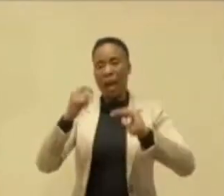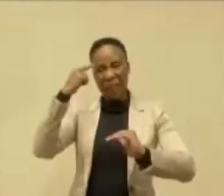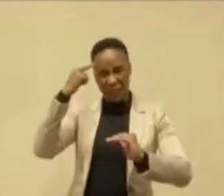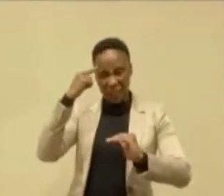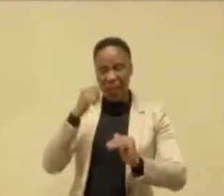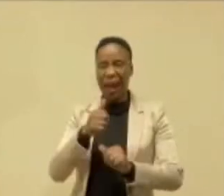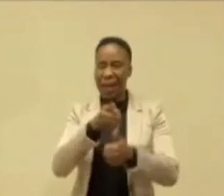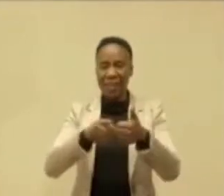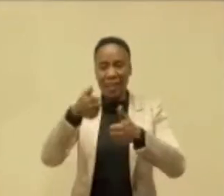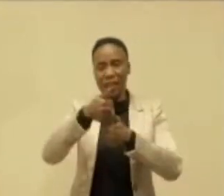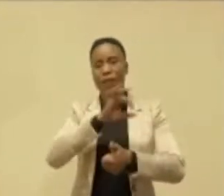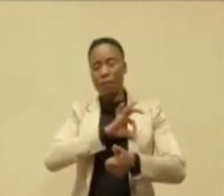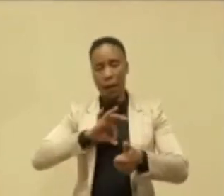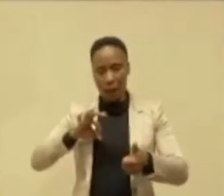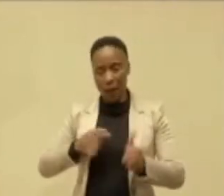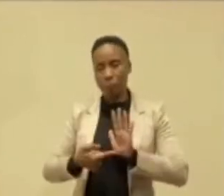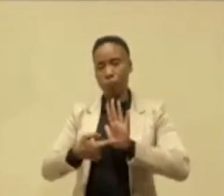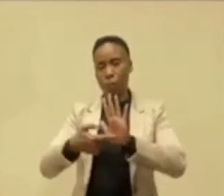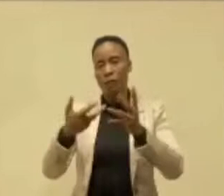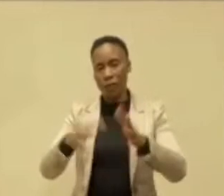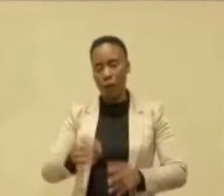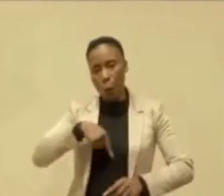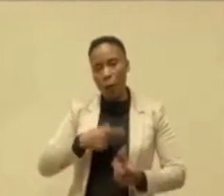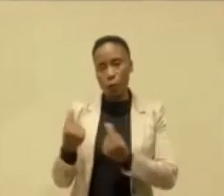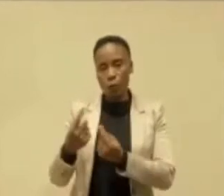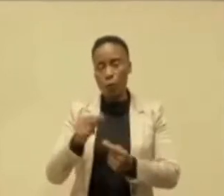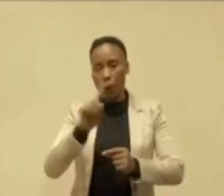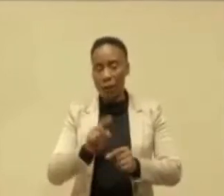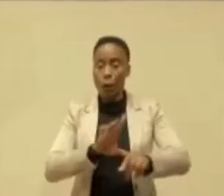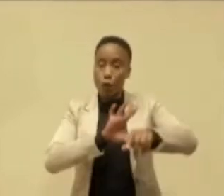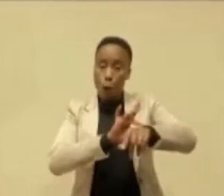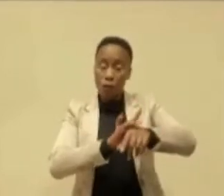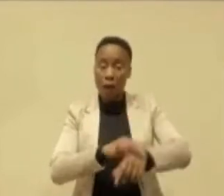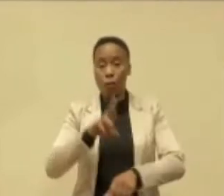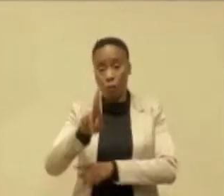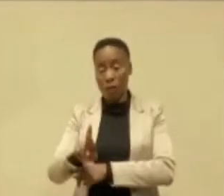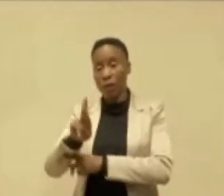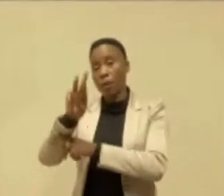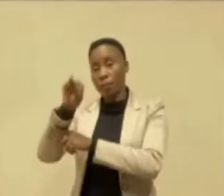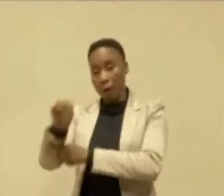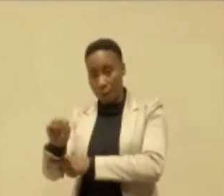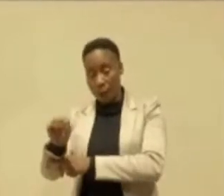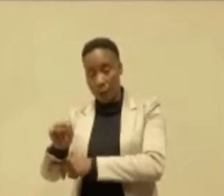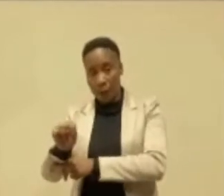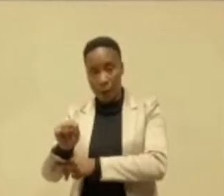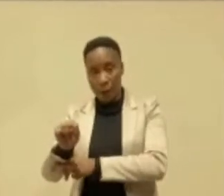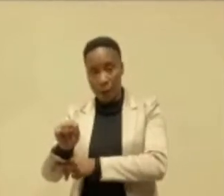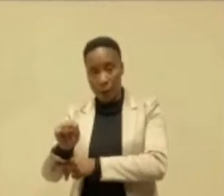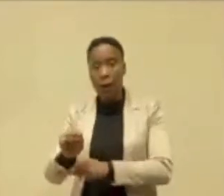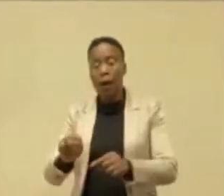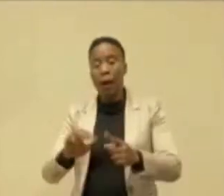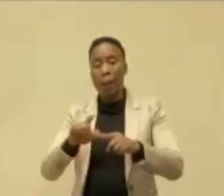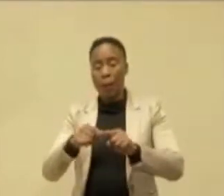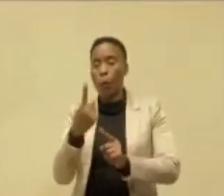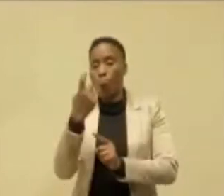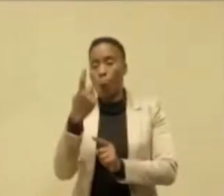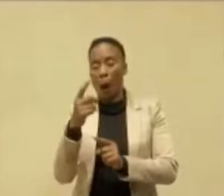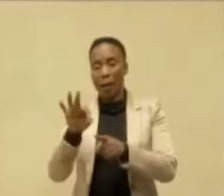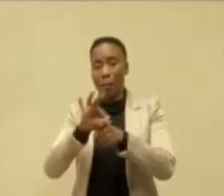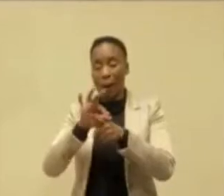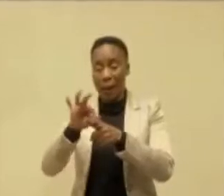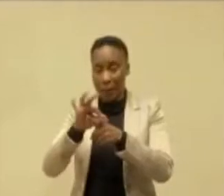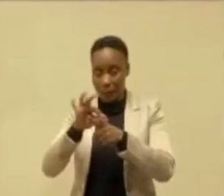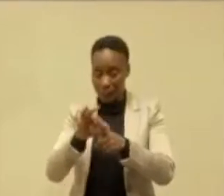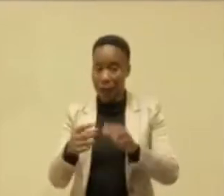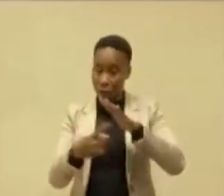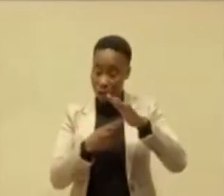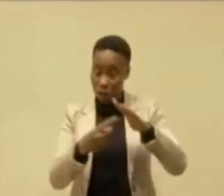indicated what we are doing called the padres mumbai in terms of the the one plane air district